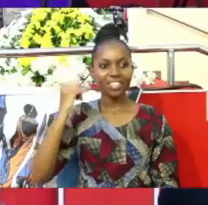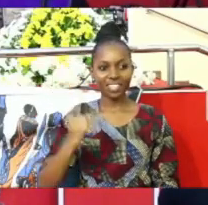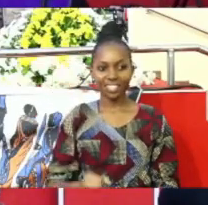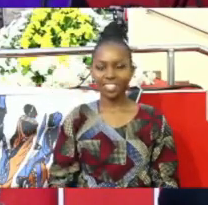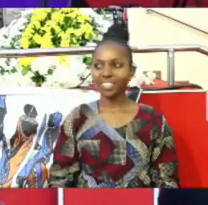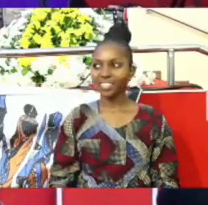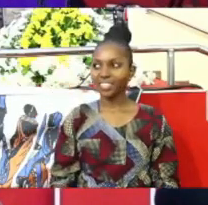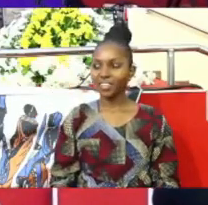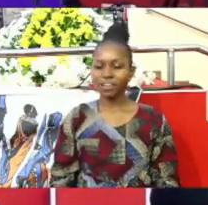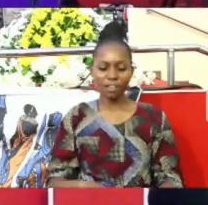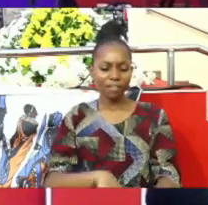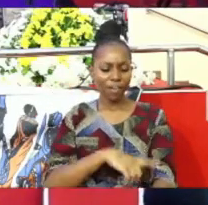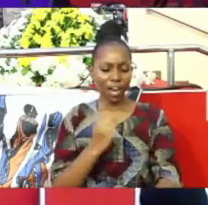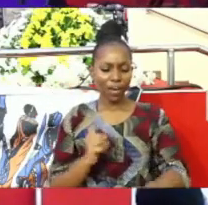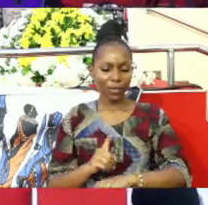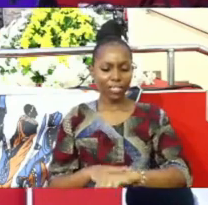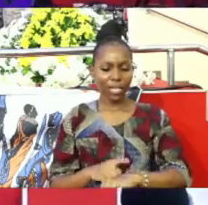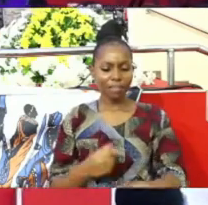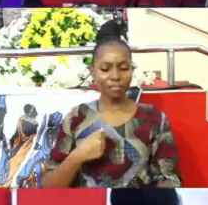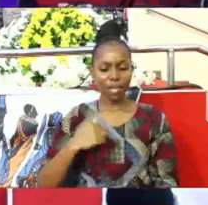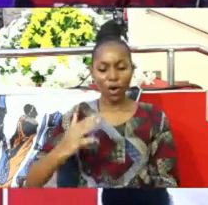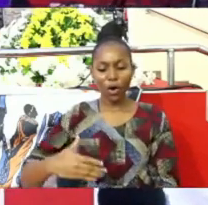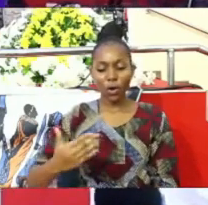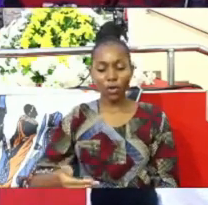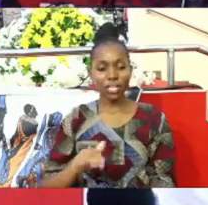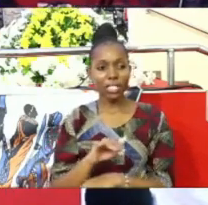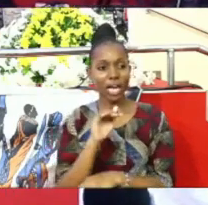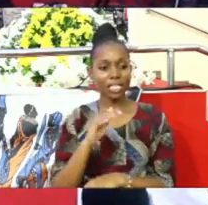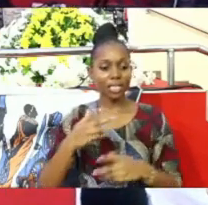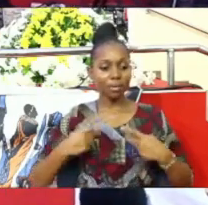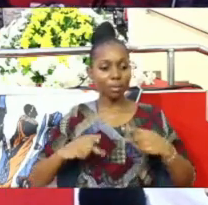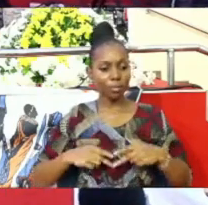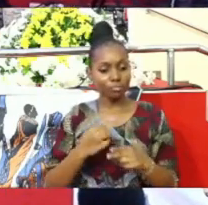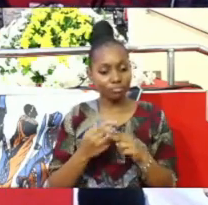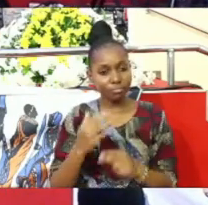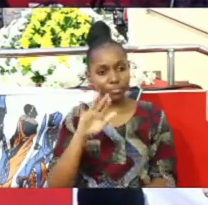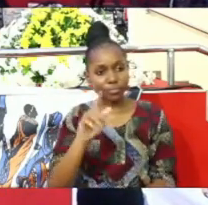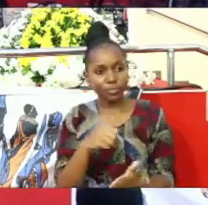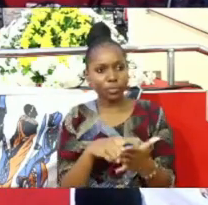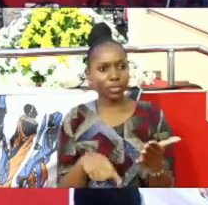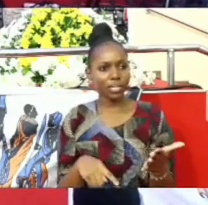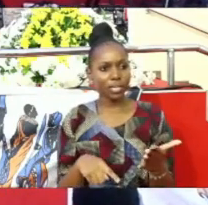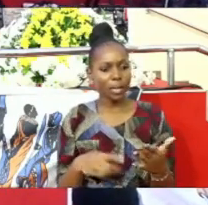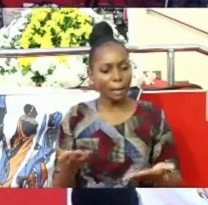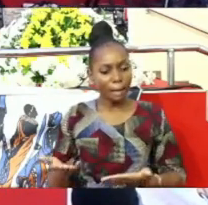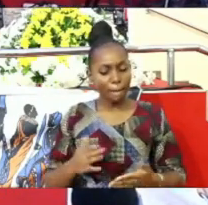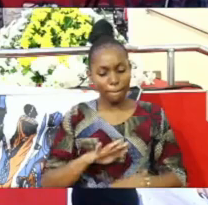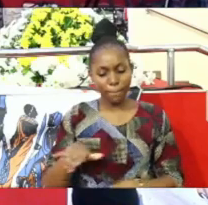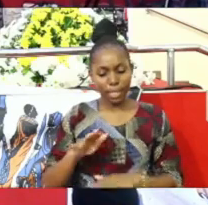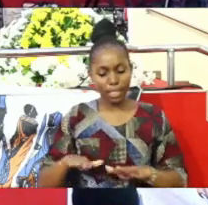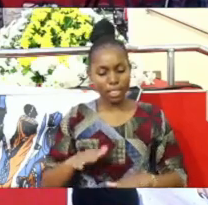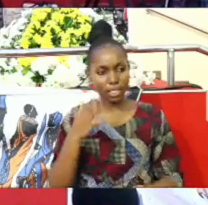muda mrefu, I would always ask people, what is your name? Ningeuliza mtu wewe unaitwa nani? Where do you come from? Watoka wapi?